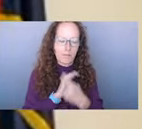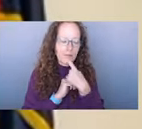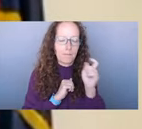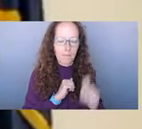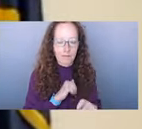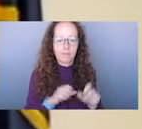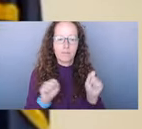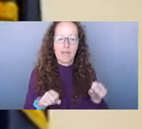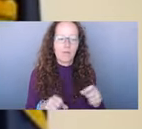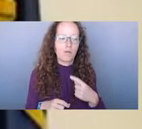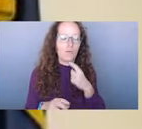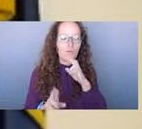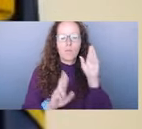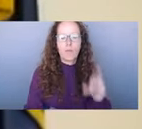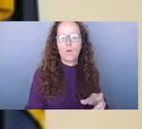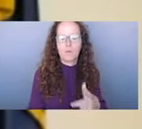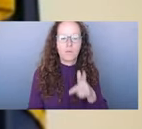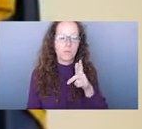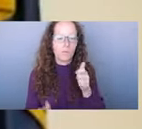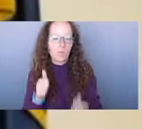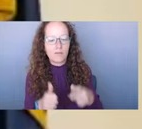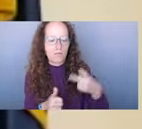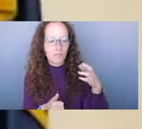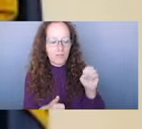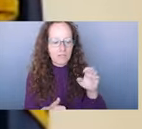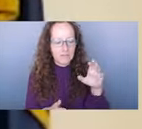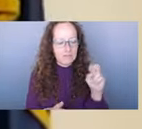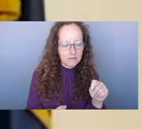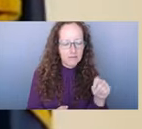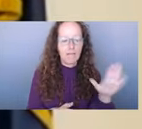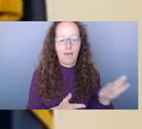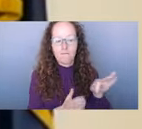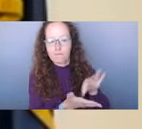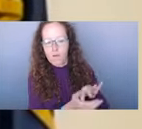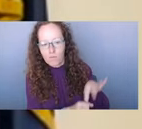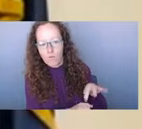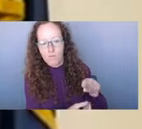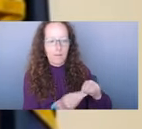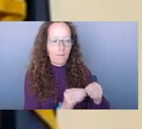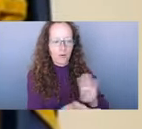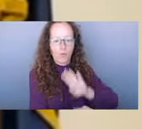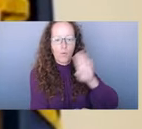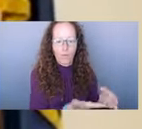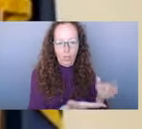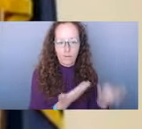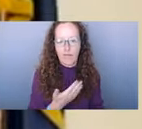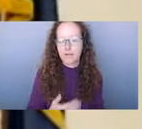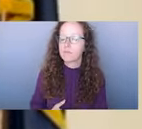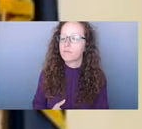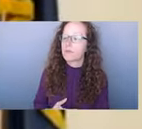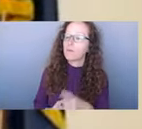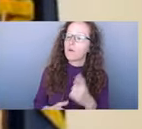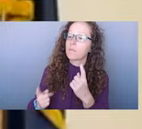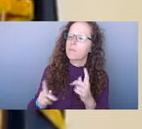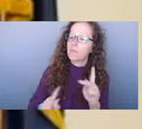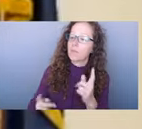Who manufactures them? How do we go about getting them? And do we ever consider changing some of our tabulator equipment? Yeah,